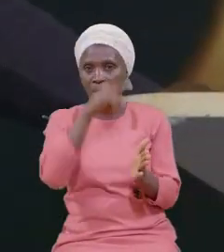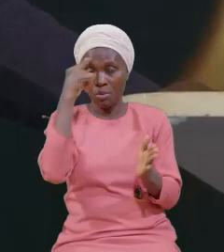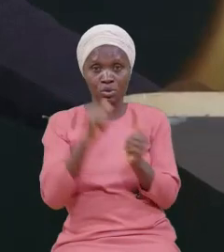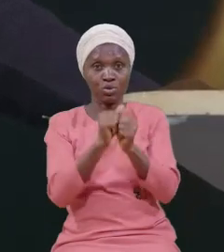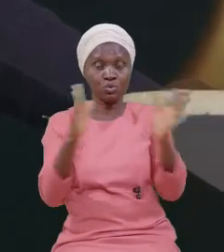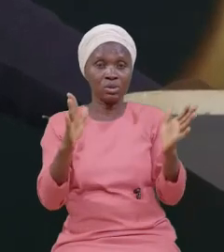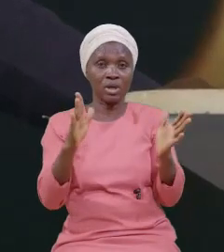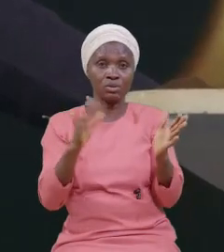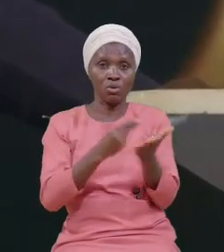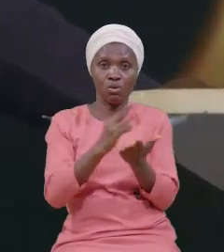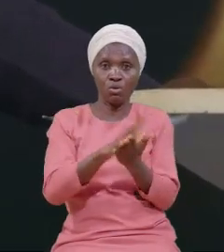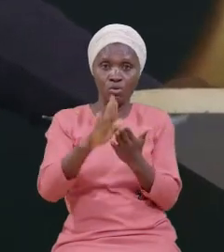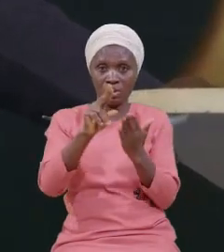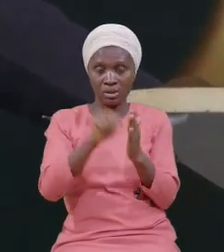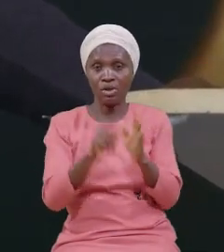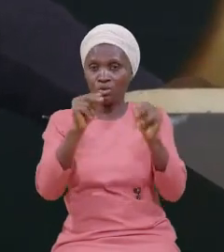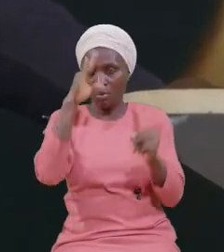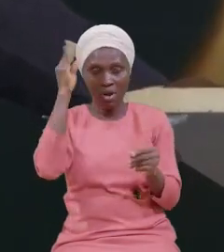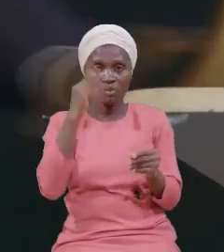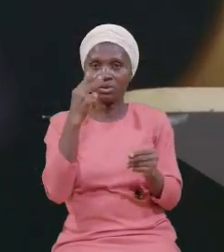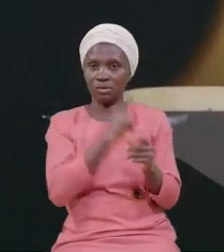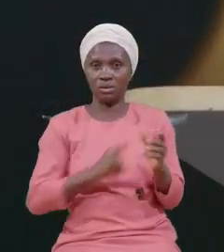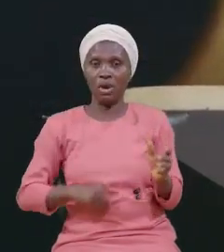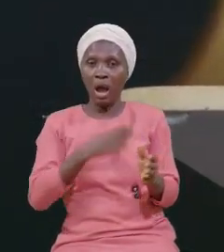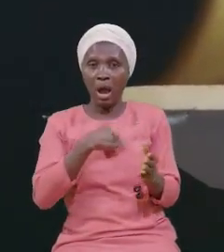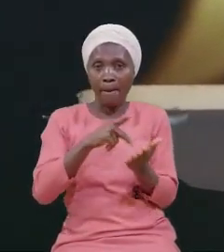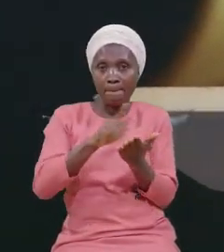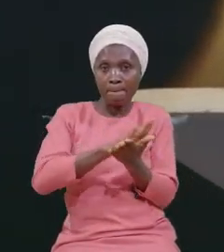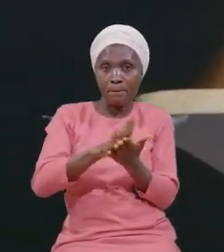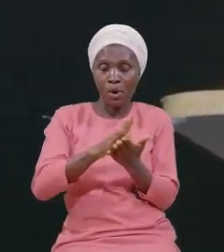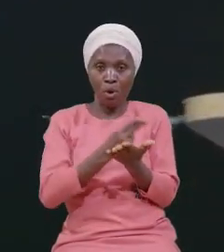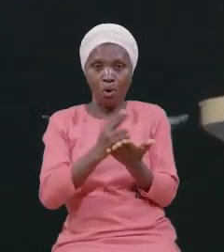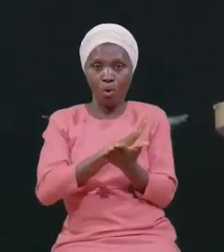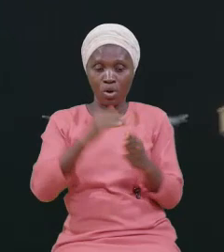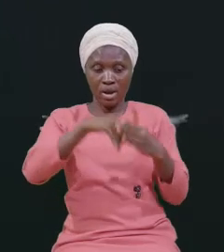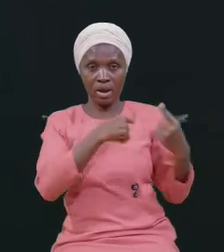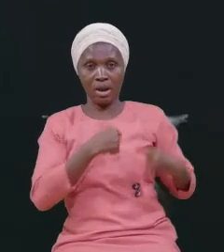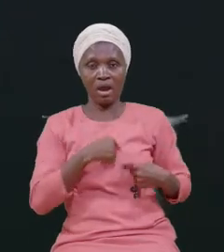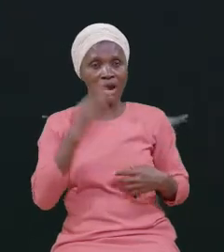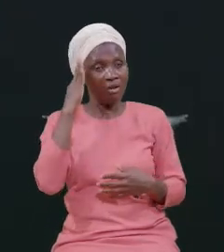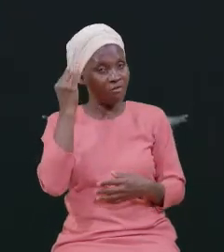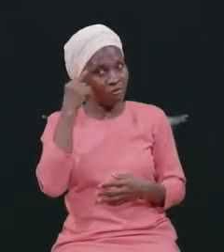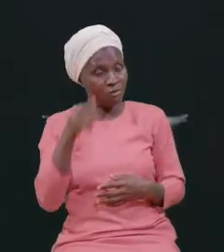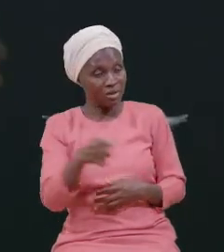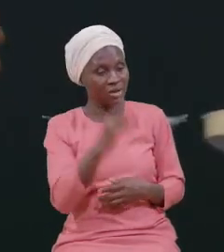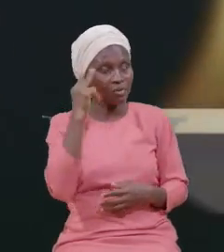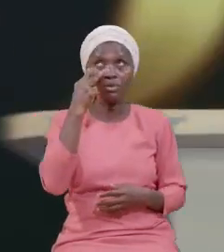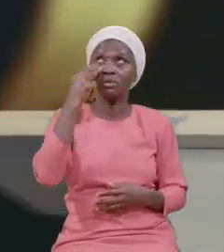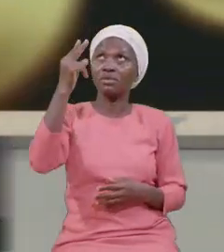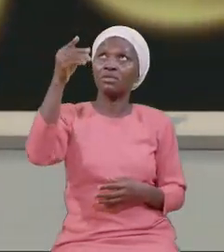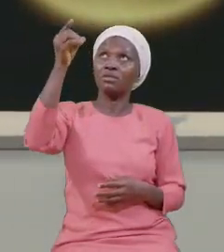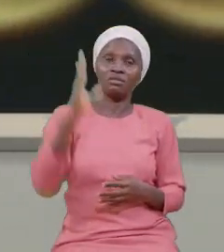in heart, the holy in heart, for they shall see God. Who shall ascend to the hill of the Lord? Who shall